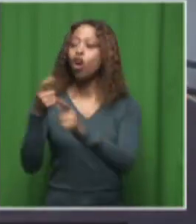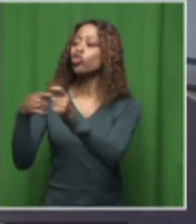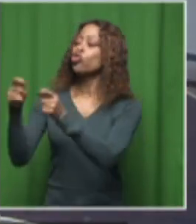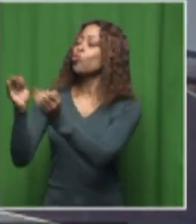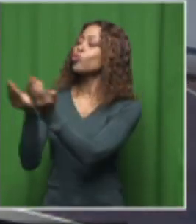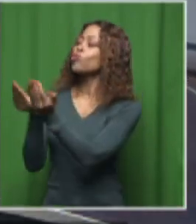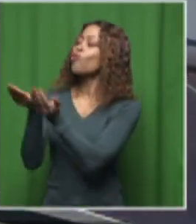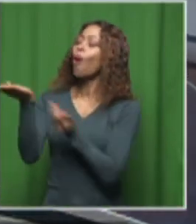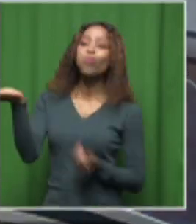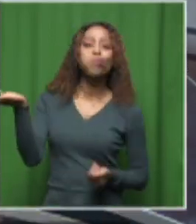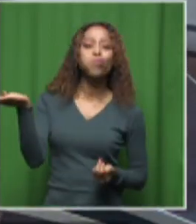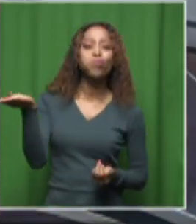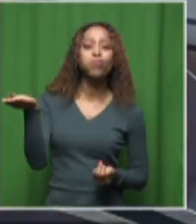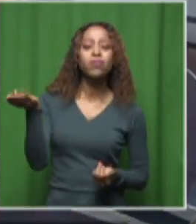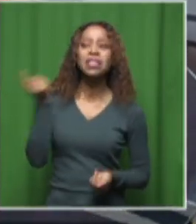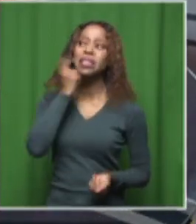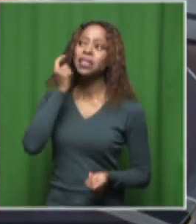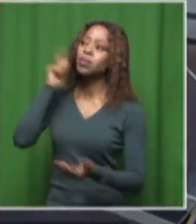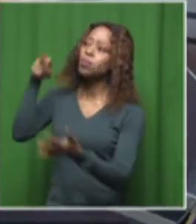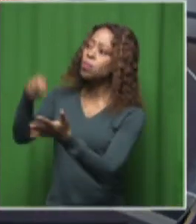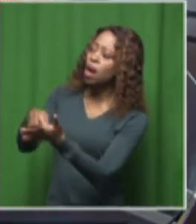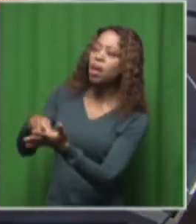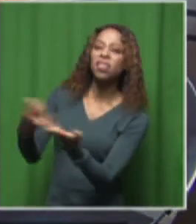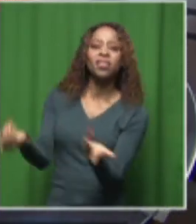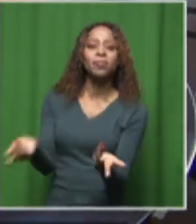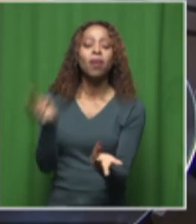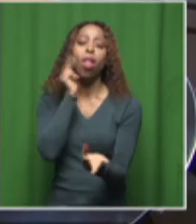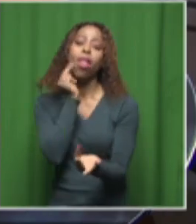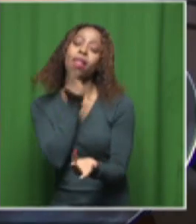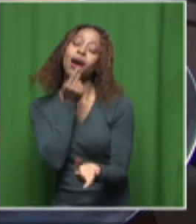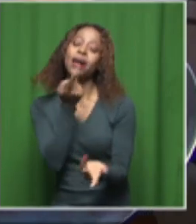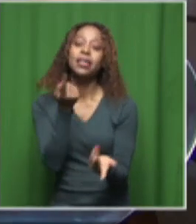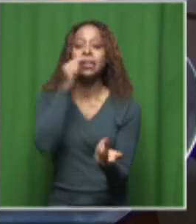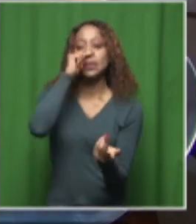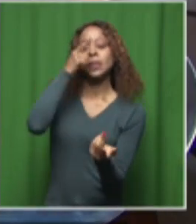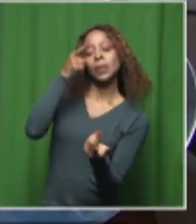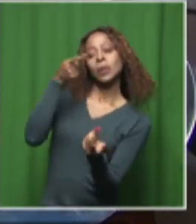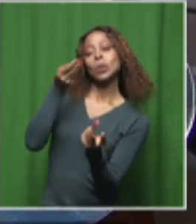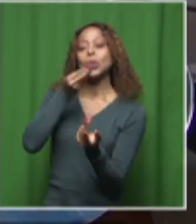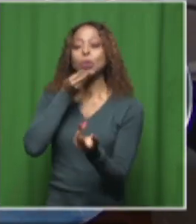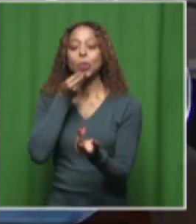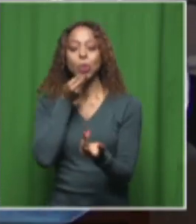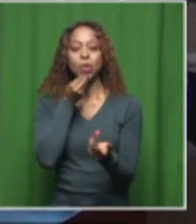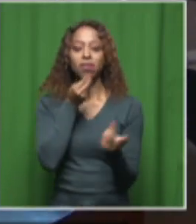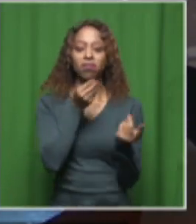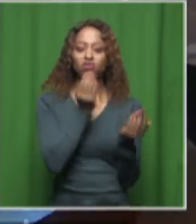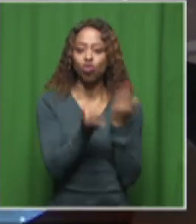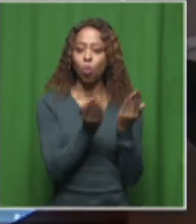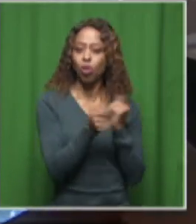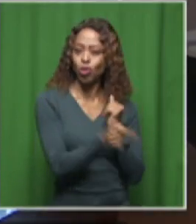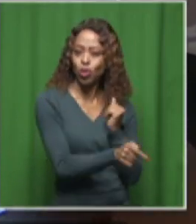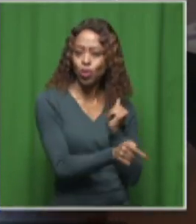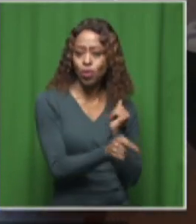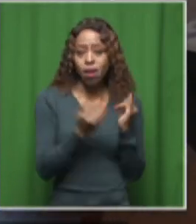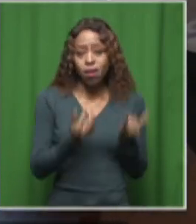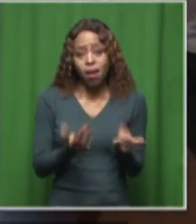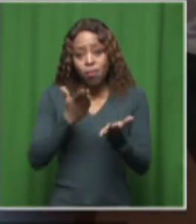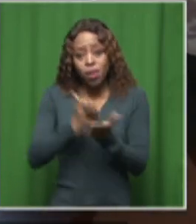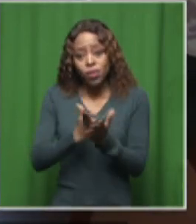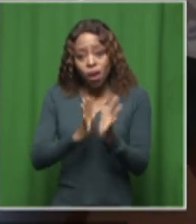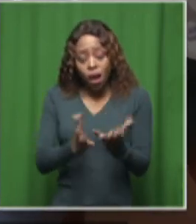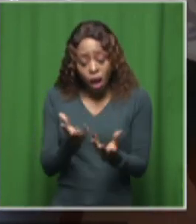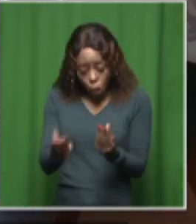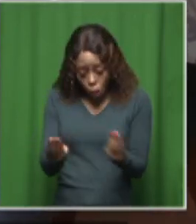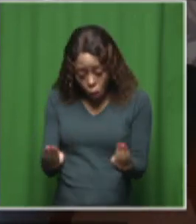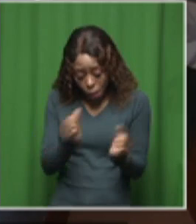at the school or the school canteen offers even more nicer and more nutritious meals. How do we make sure that our